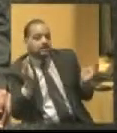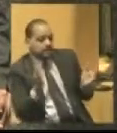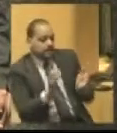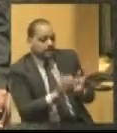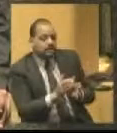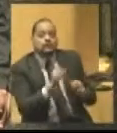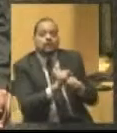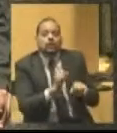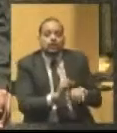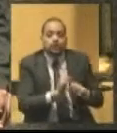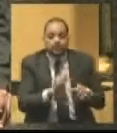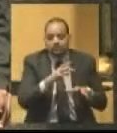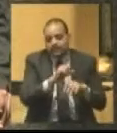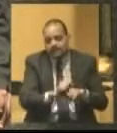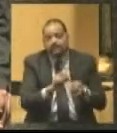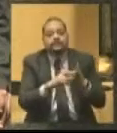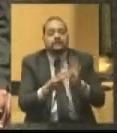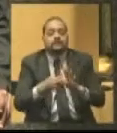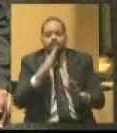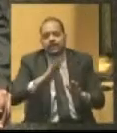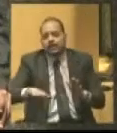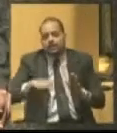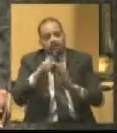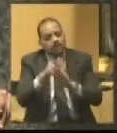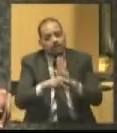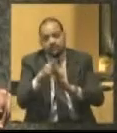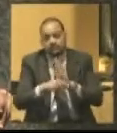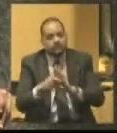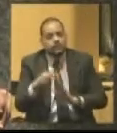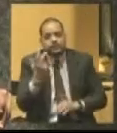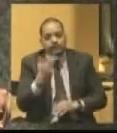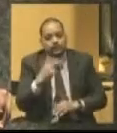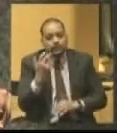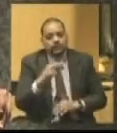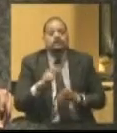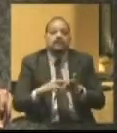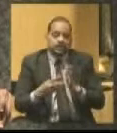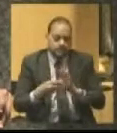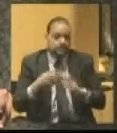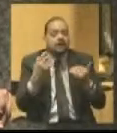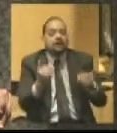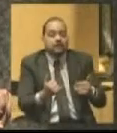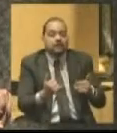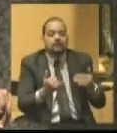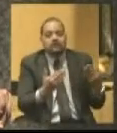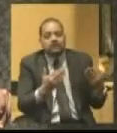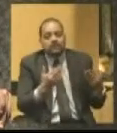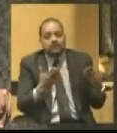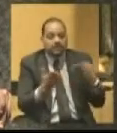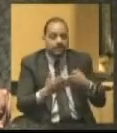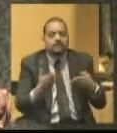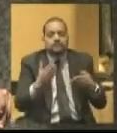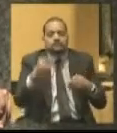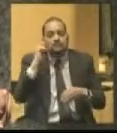in itself, Halleck explained, quote, but is directly opposed to the policy adopted by the government. The character of the war has